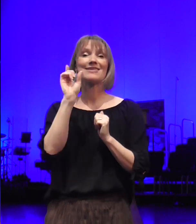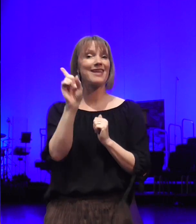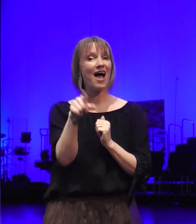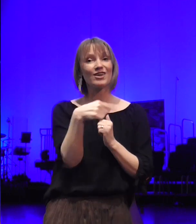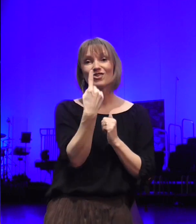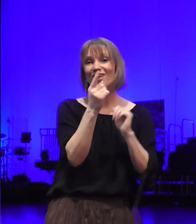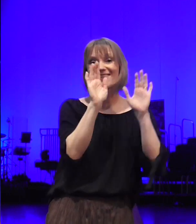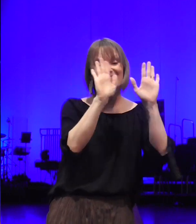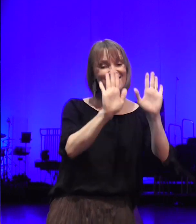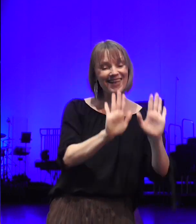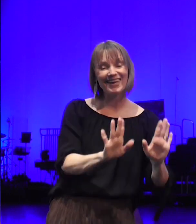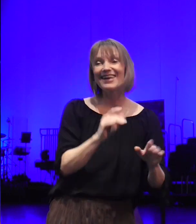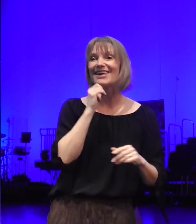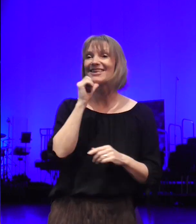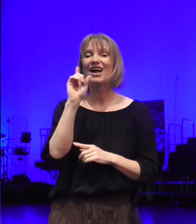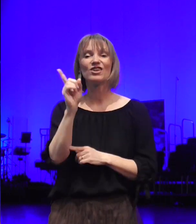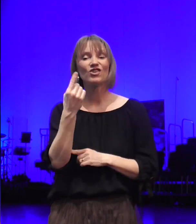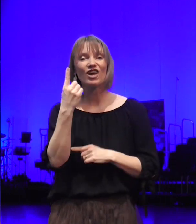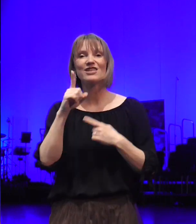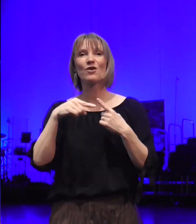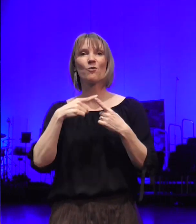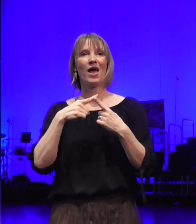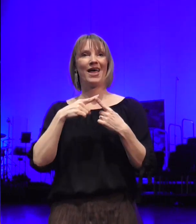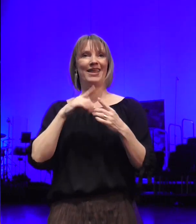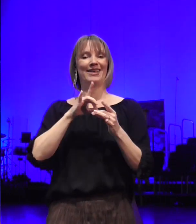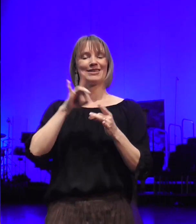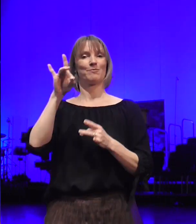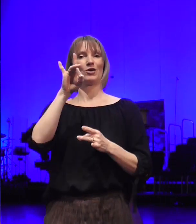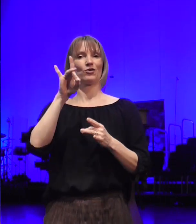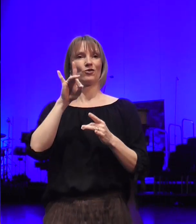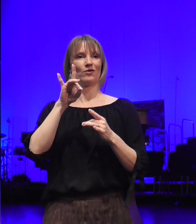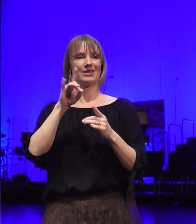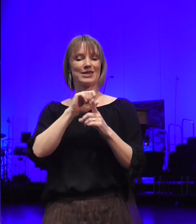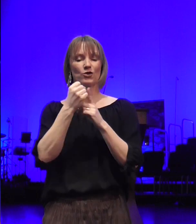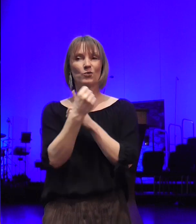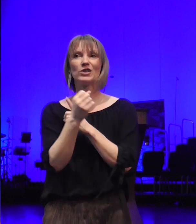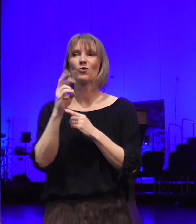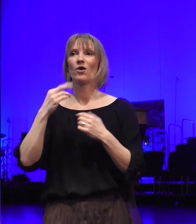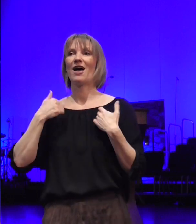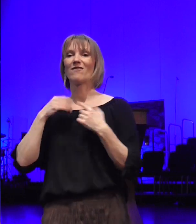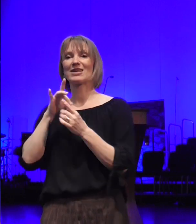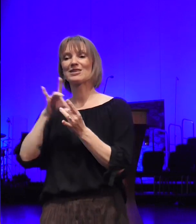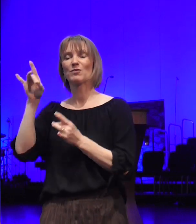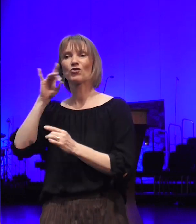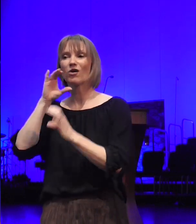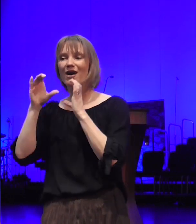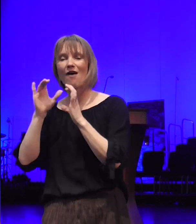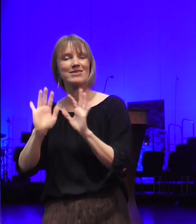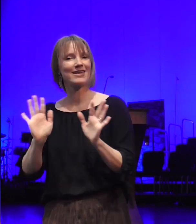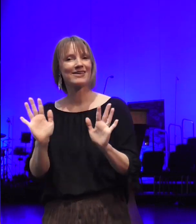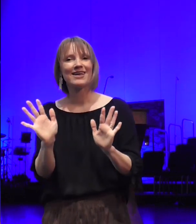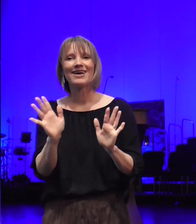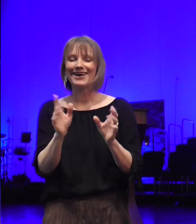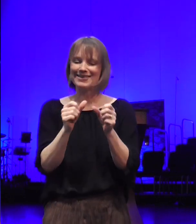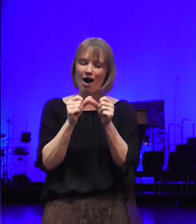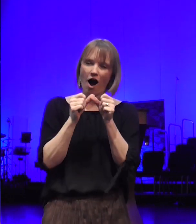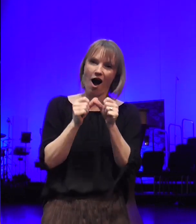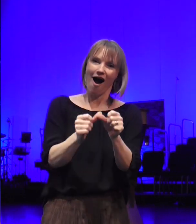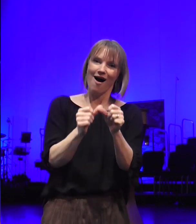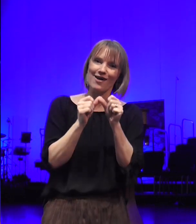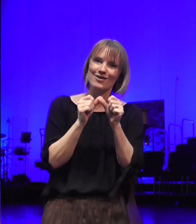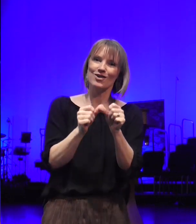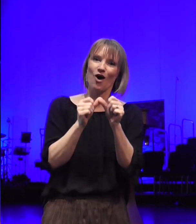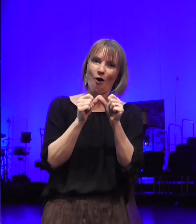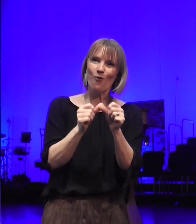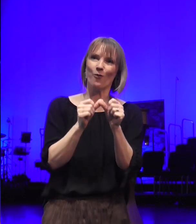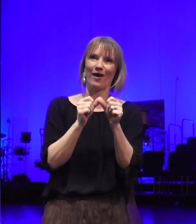Sundays, and it's not just when we're in a spiritual setting or having a spiritual conversation. It's an ongoing invitation.